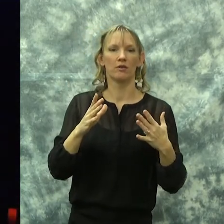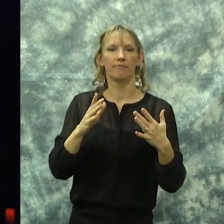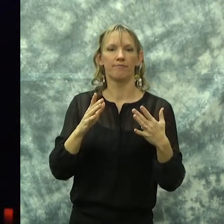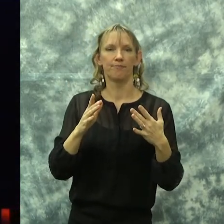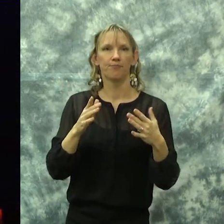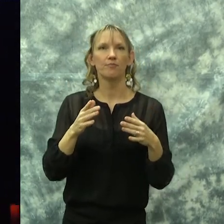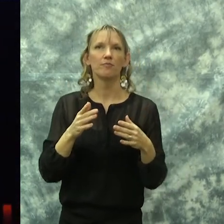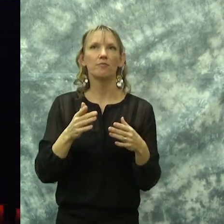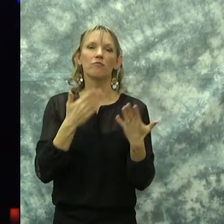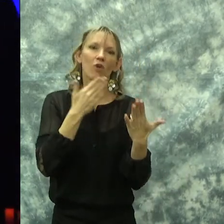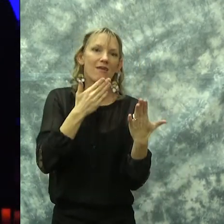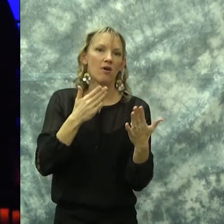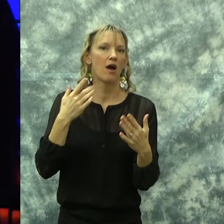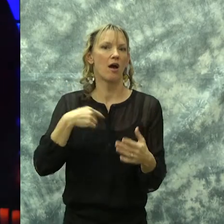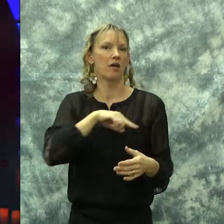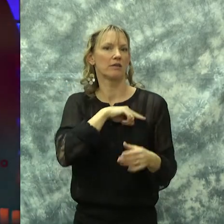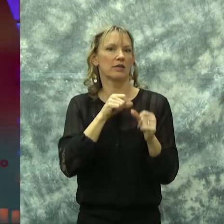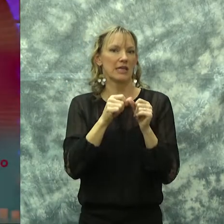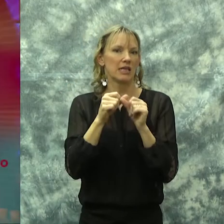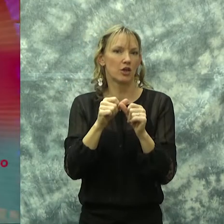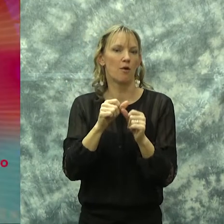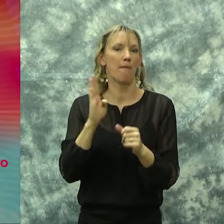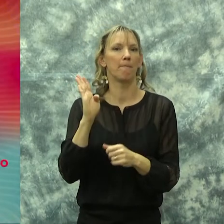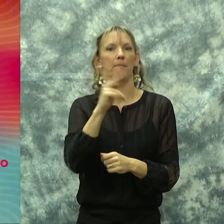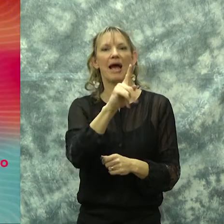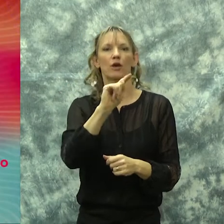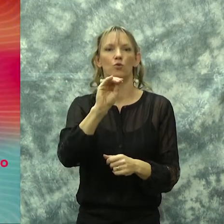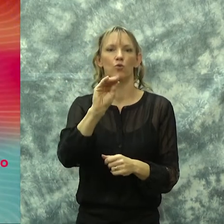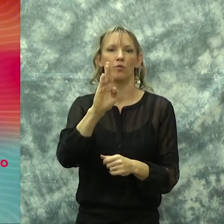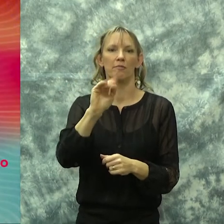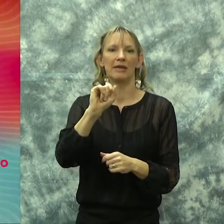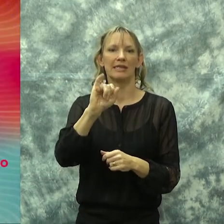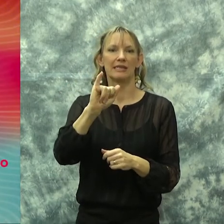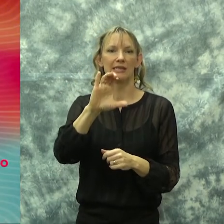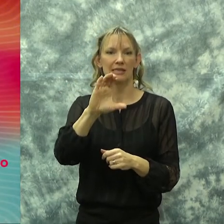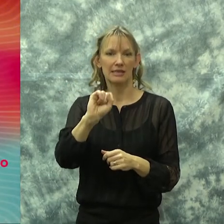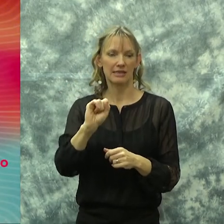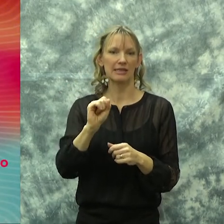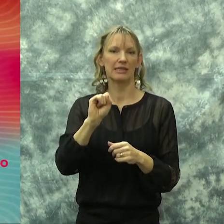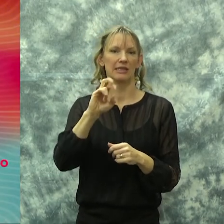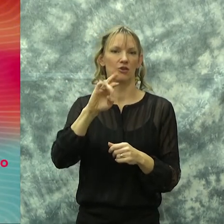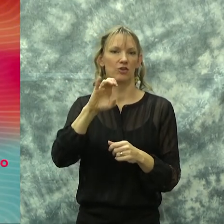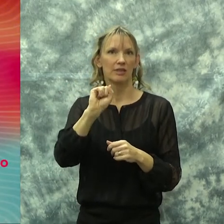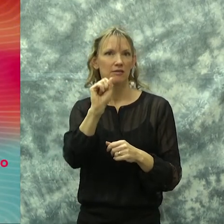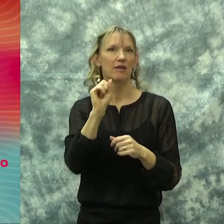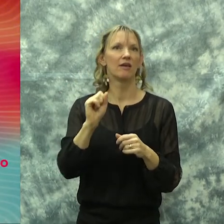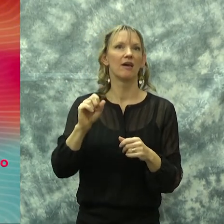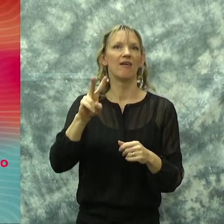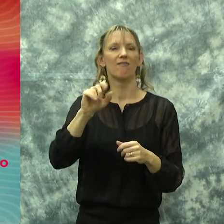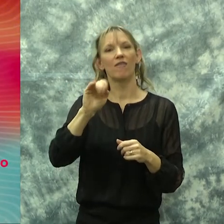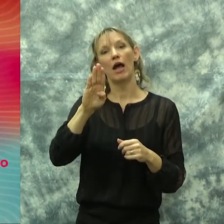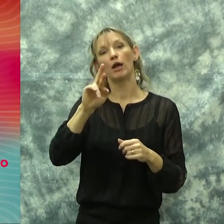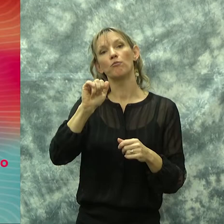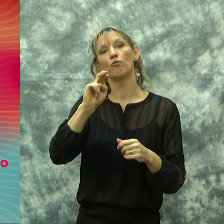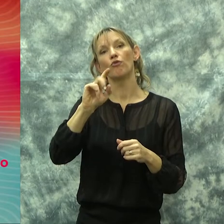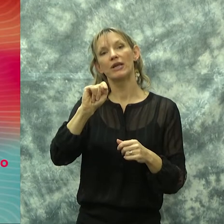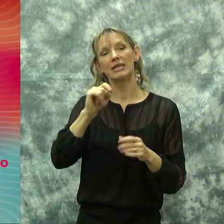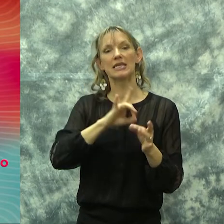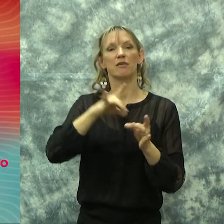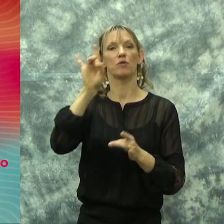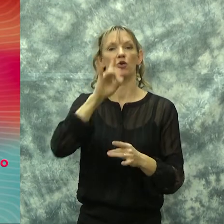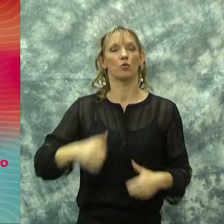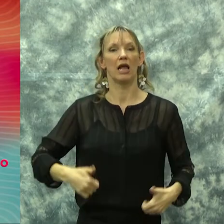So grateful to be continuing our Back to Basics series this week, Vibrant Spiritual Living.